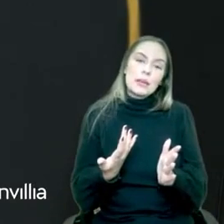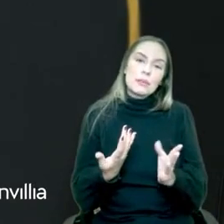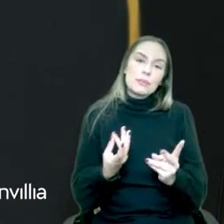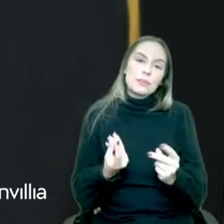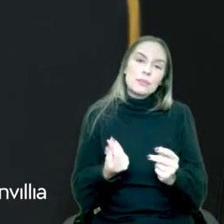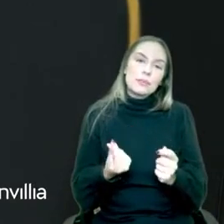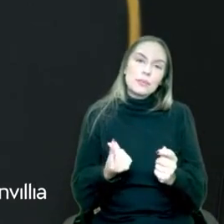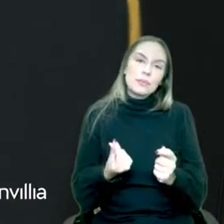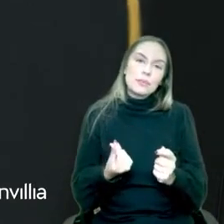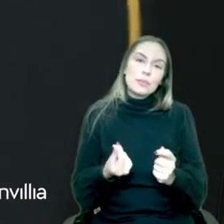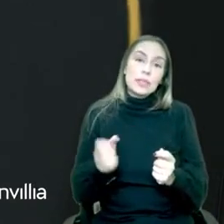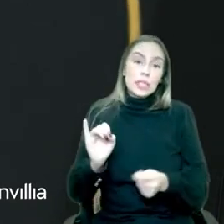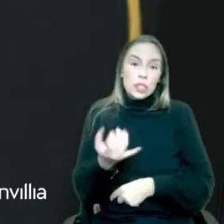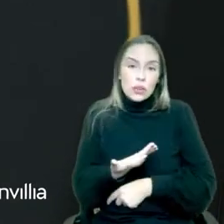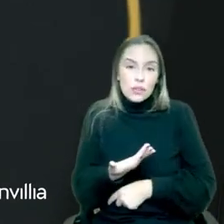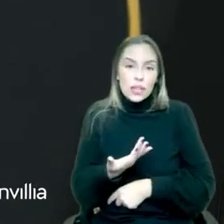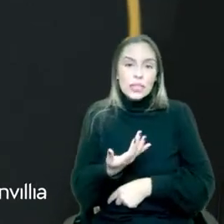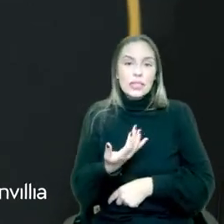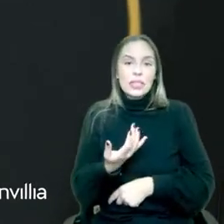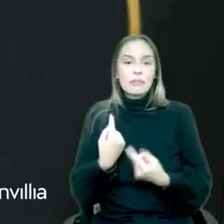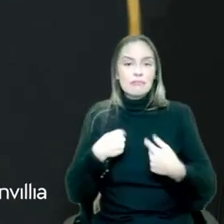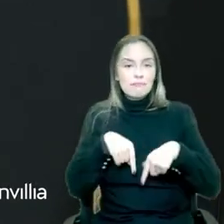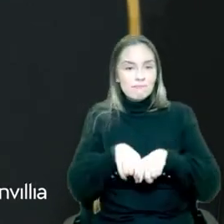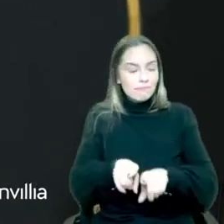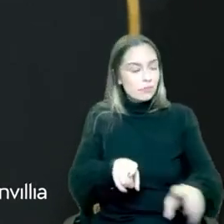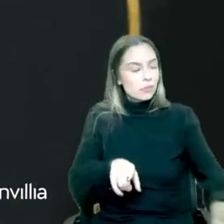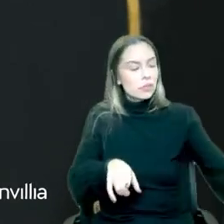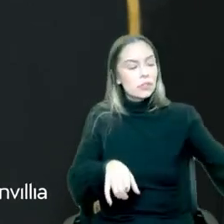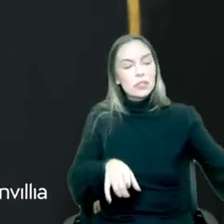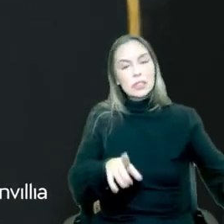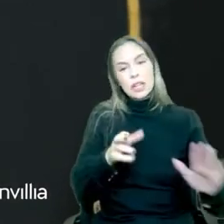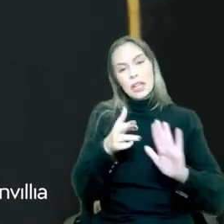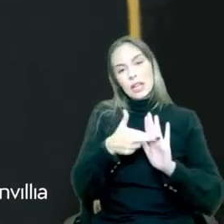innovating and following those regulations.